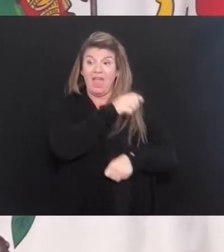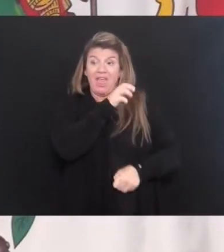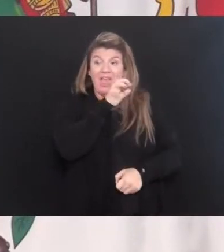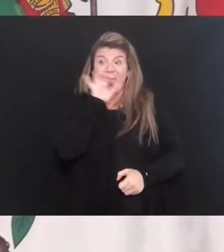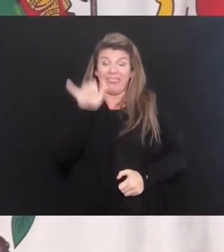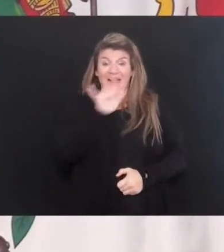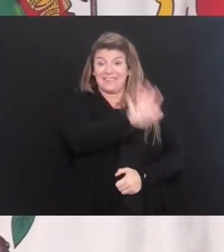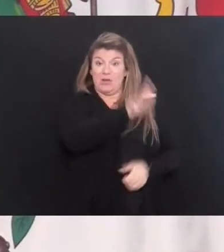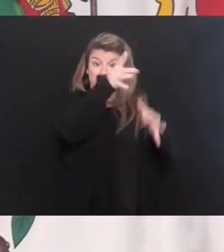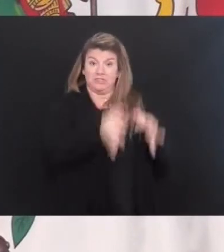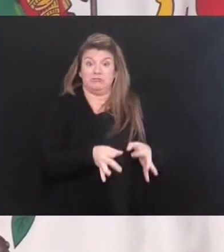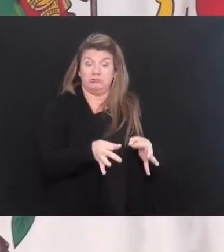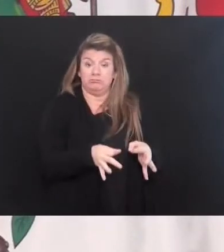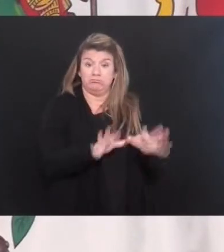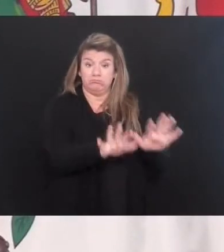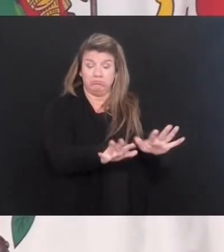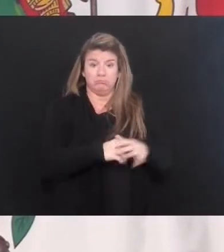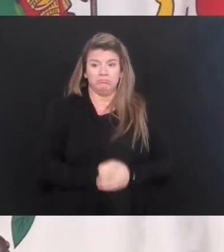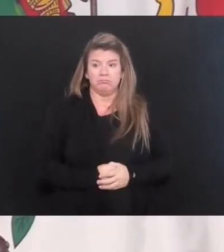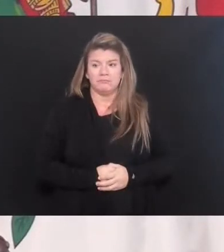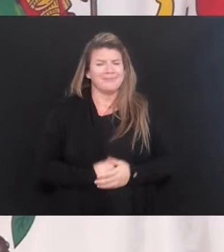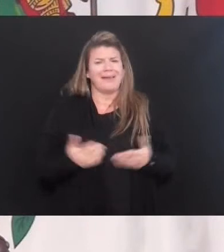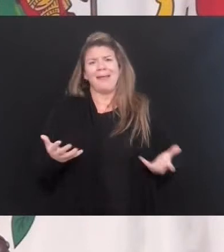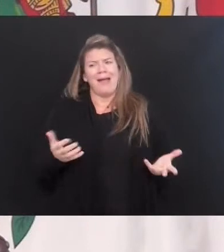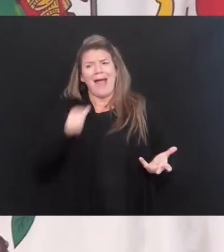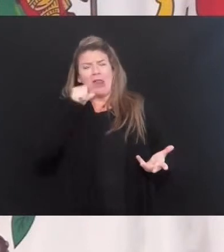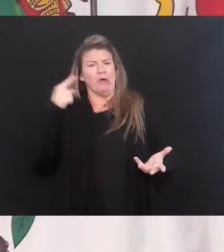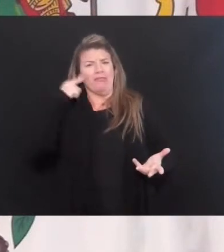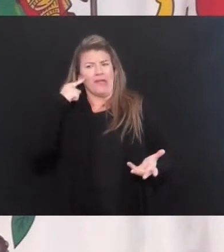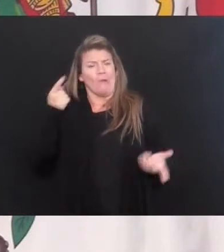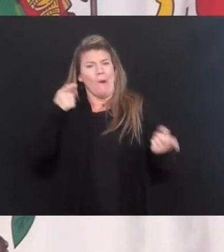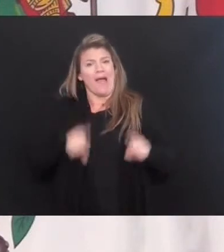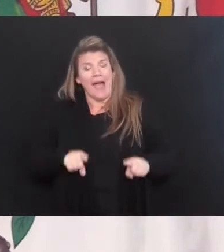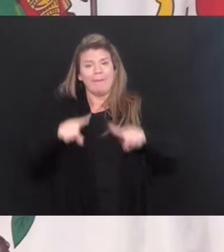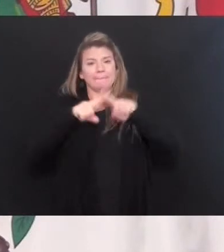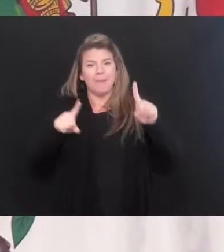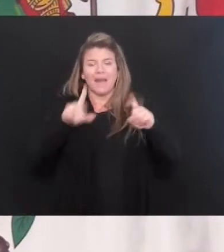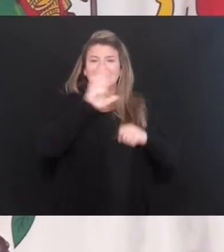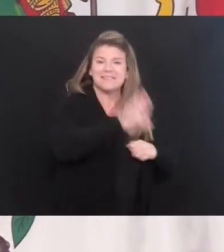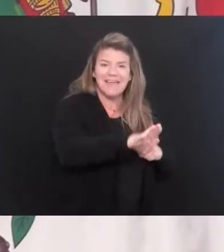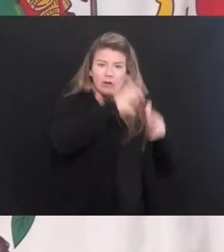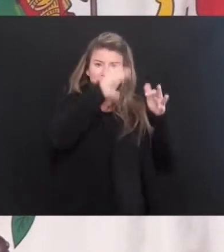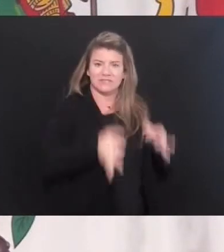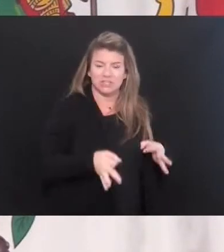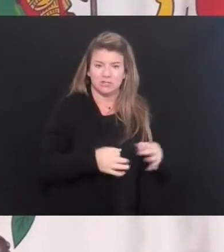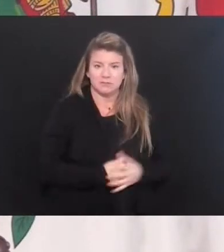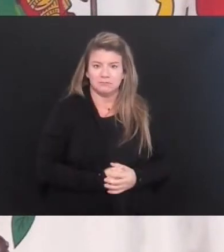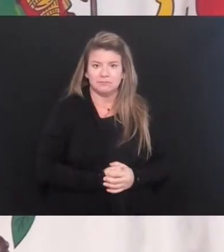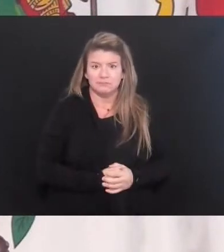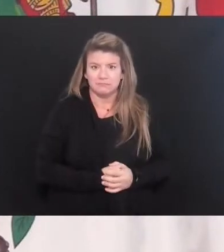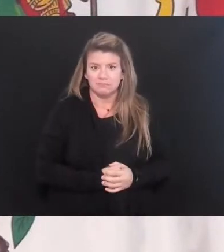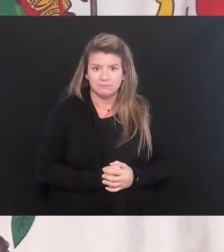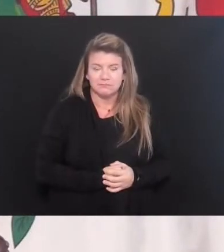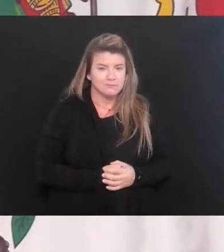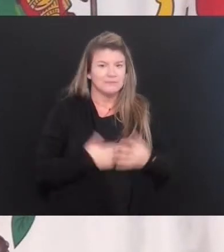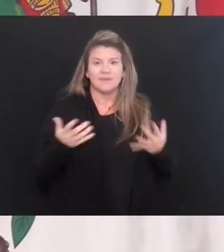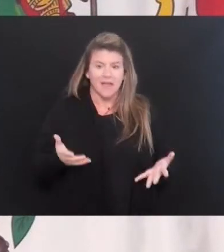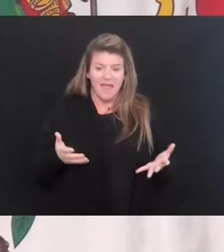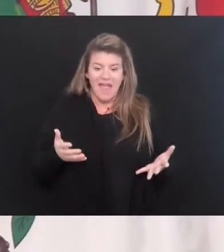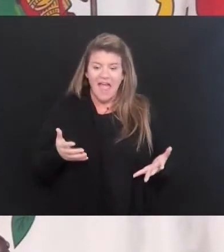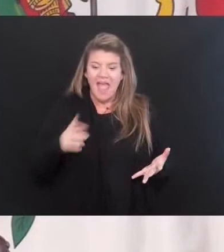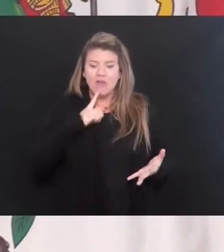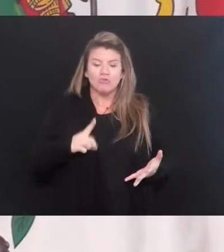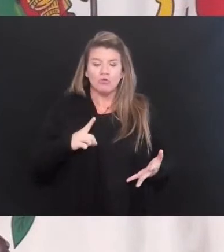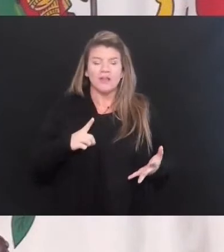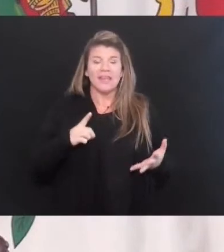decision. I don't think that'll happen, but that's their decision, And absolutely